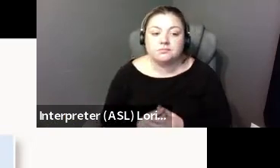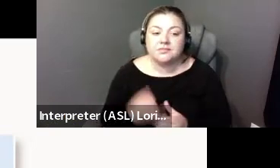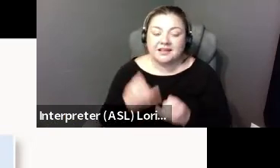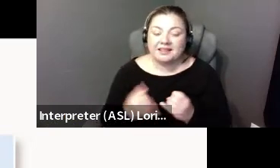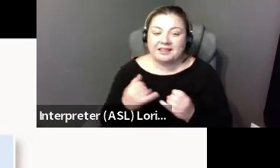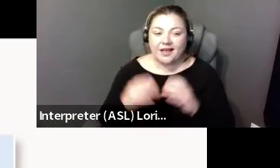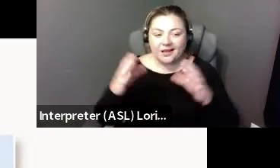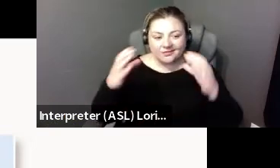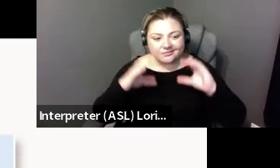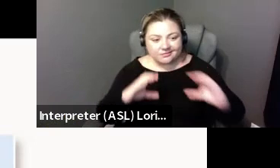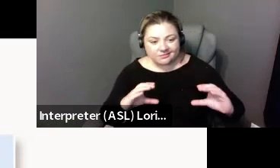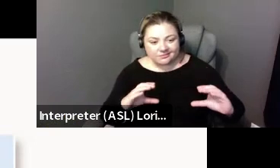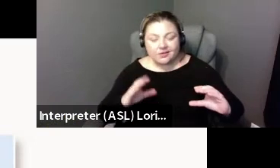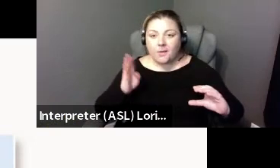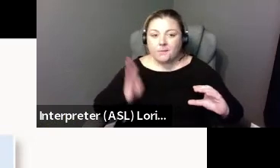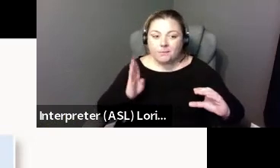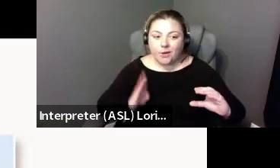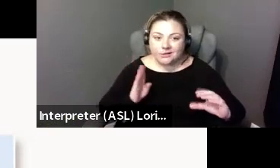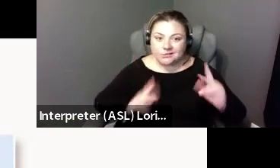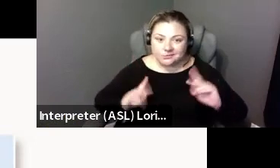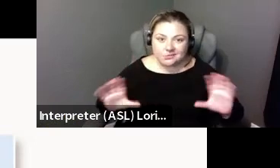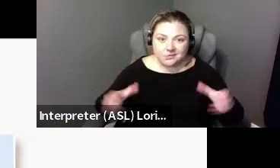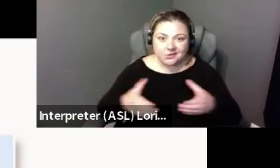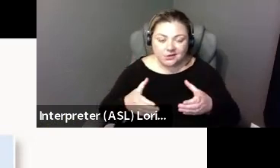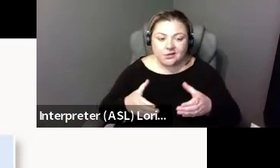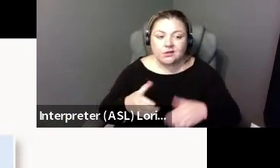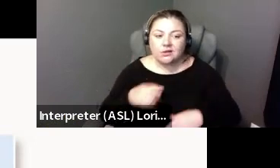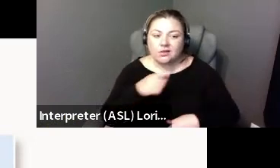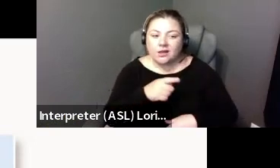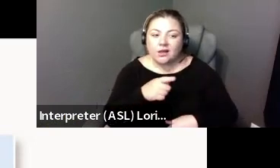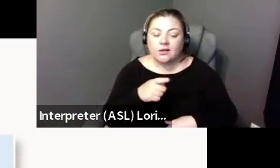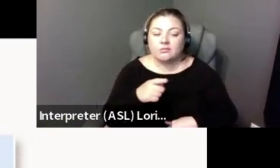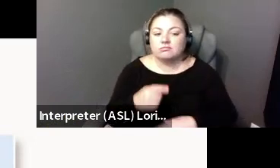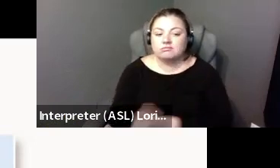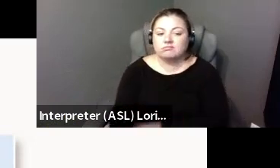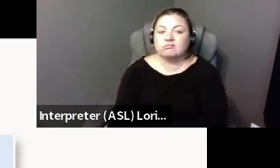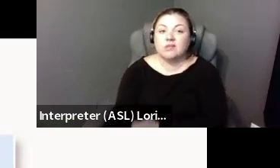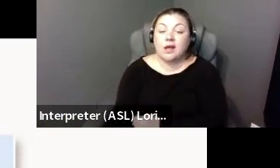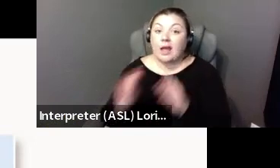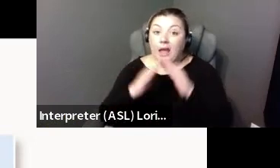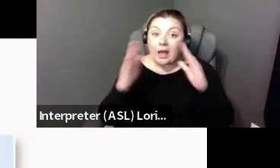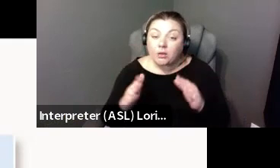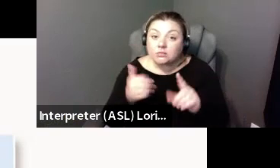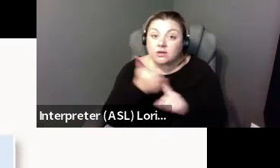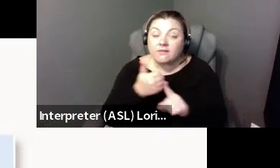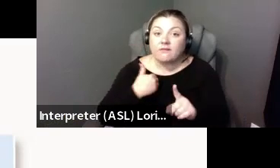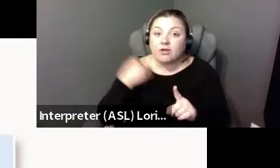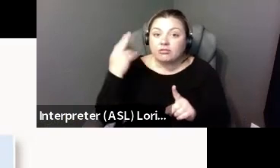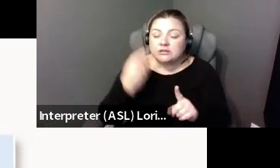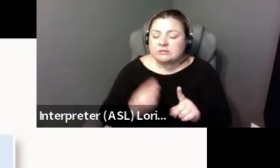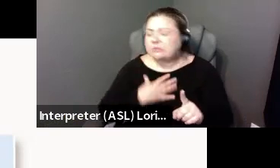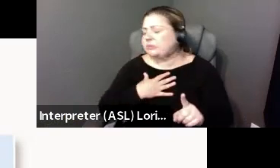we were focusing on housing inspections around the conditions in homes that may be triggering asthma. Stories from the community